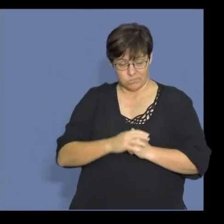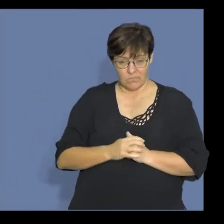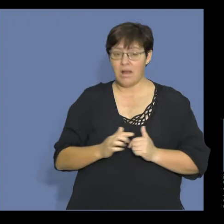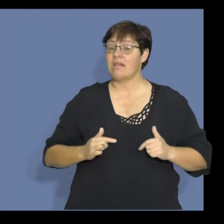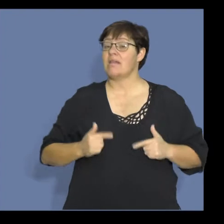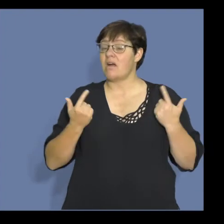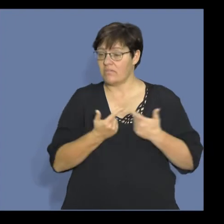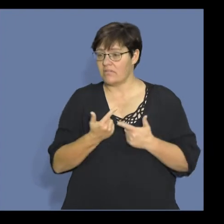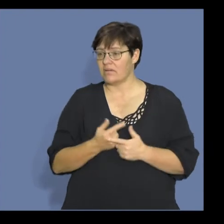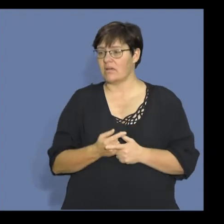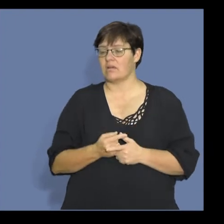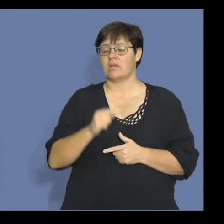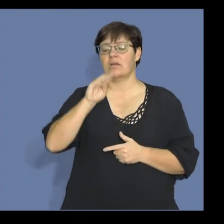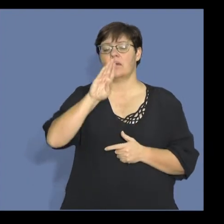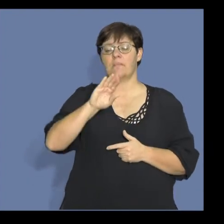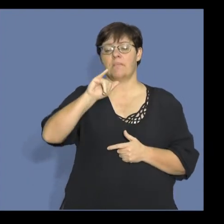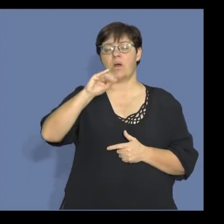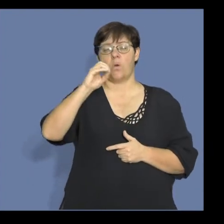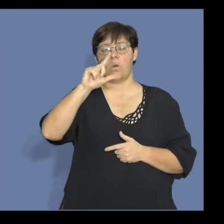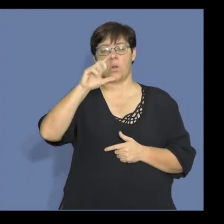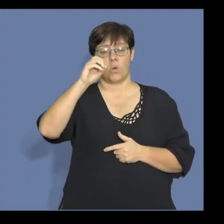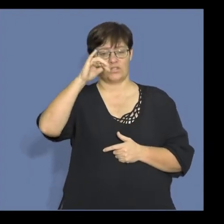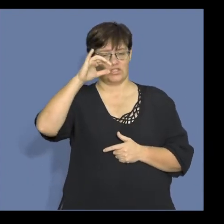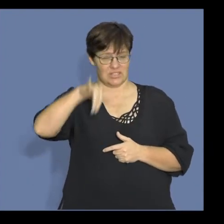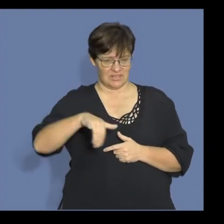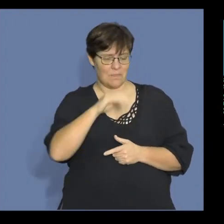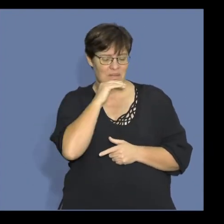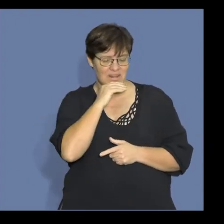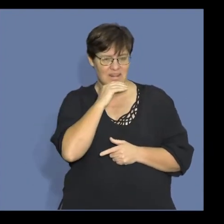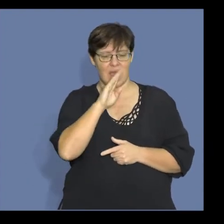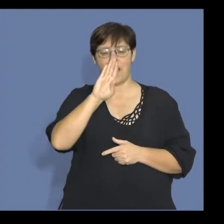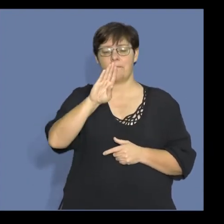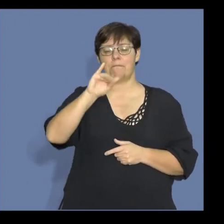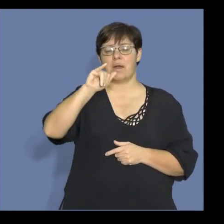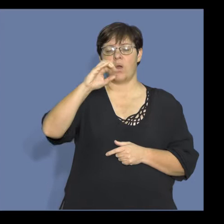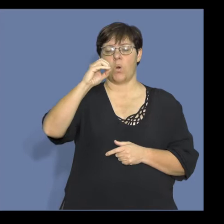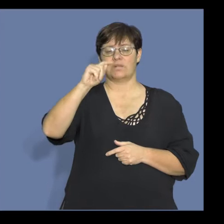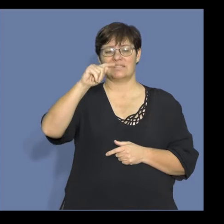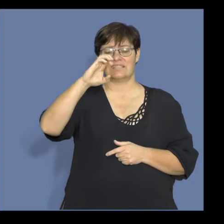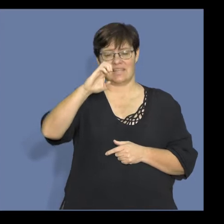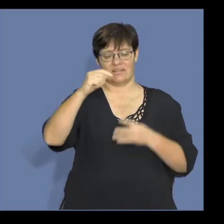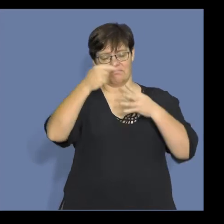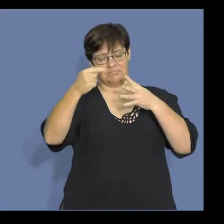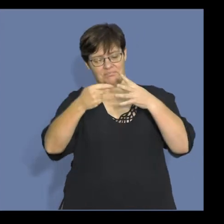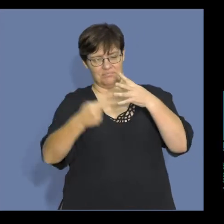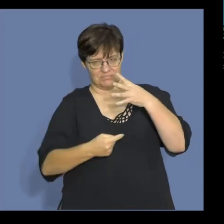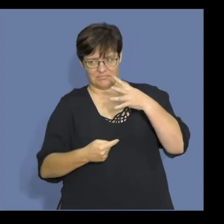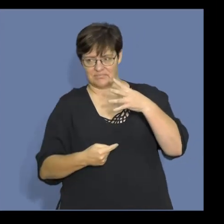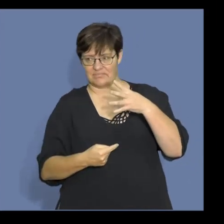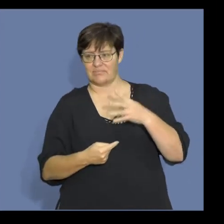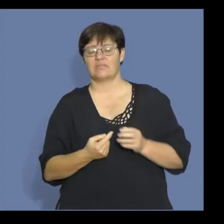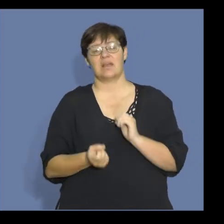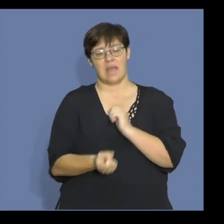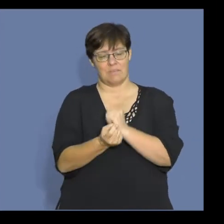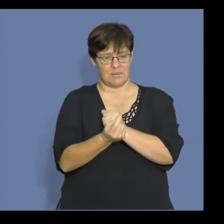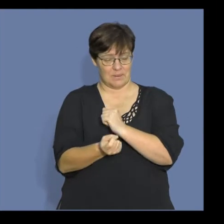concept of living refers to biology, so it's the biotic components that we refer to in an